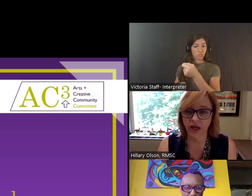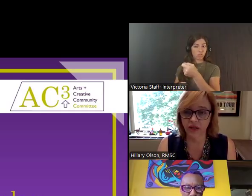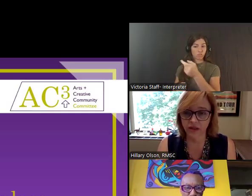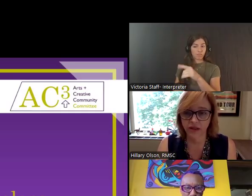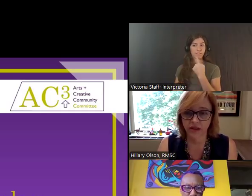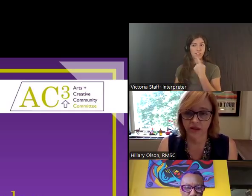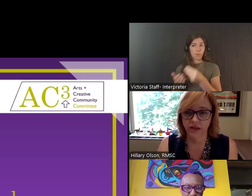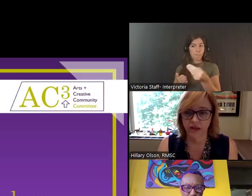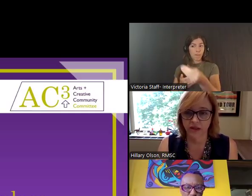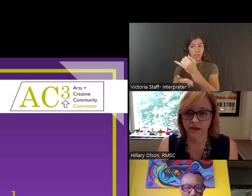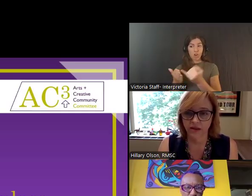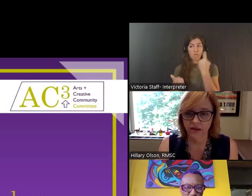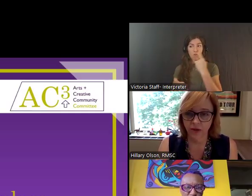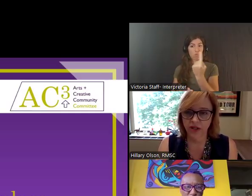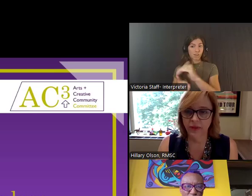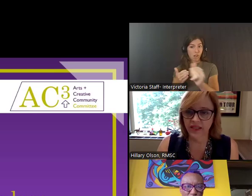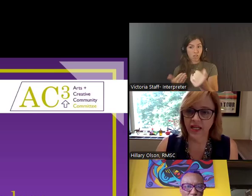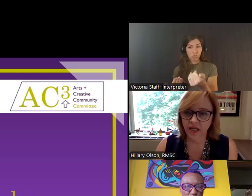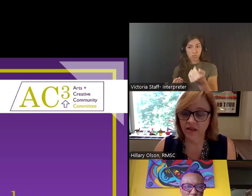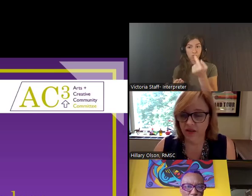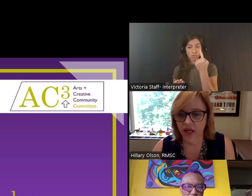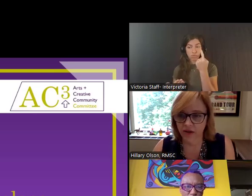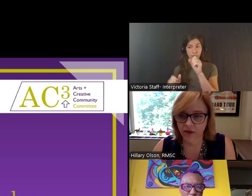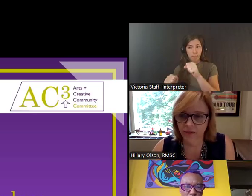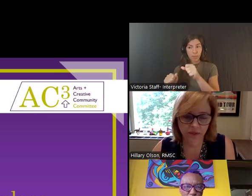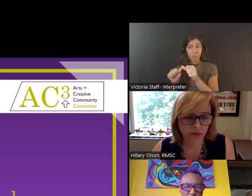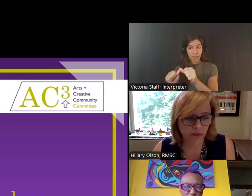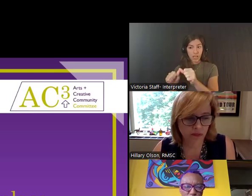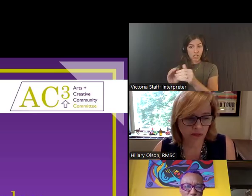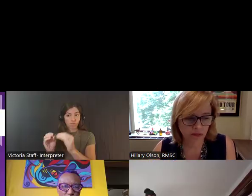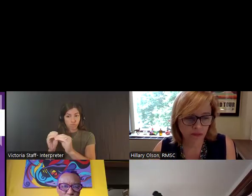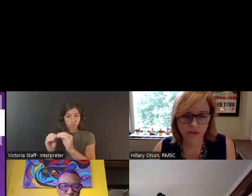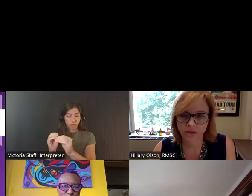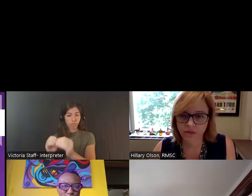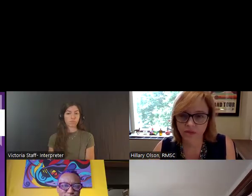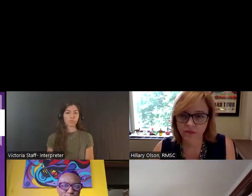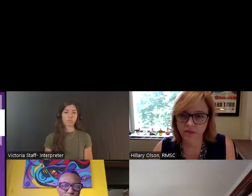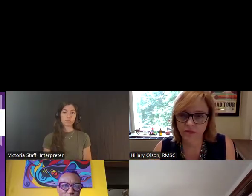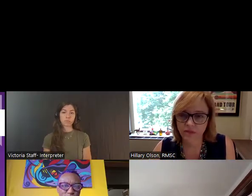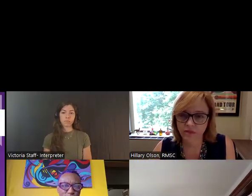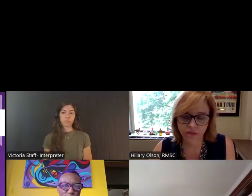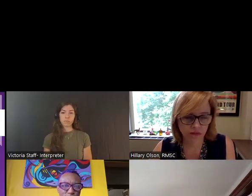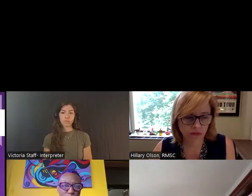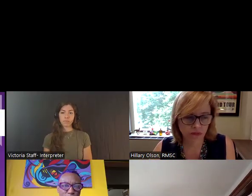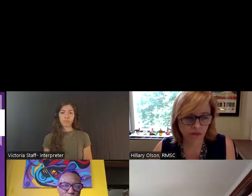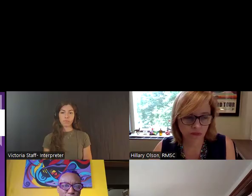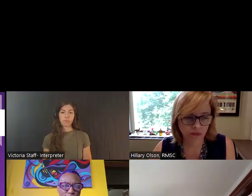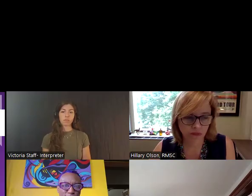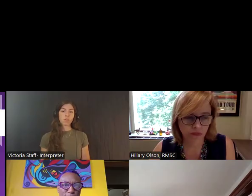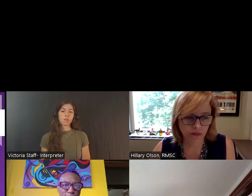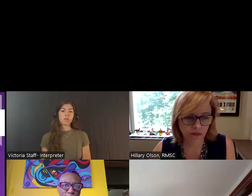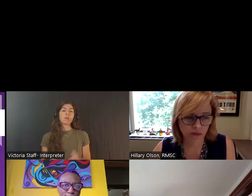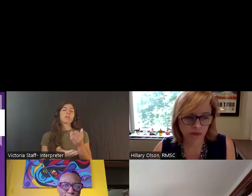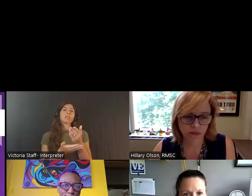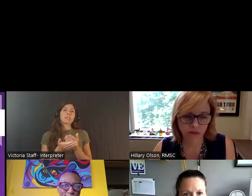for $1 So in this order to is maintain it? Sorry. there's Yes. there's been